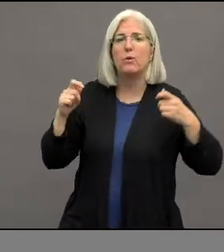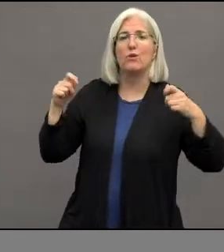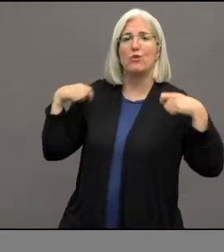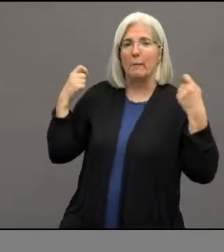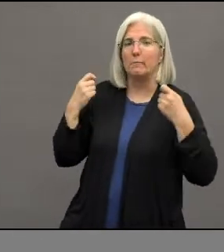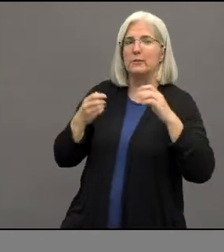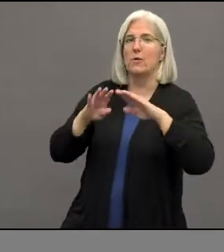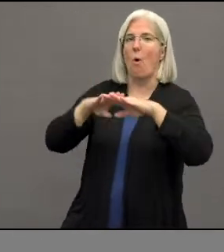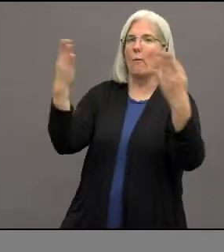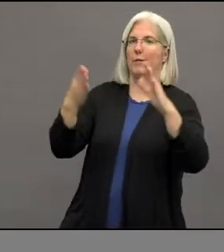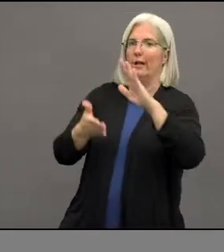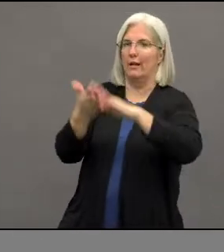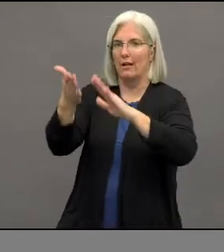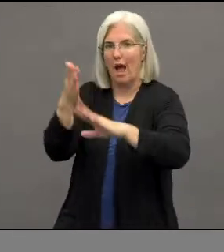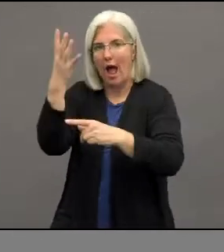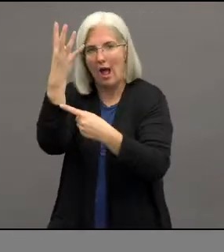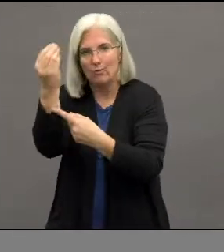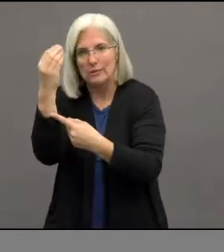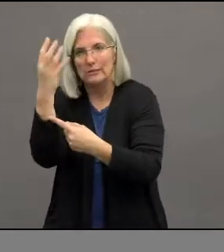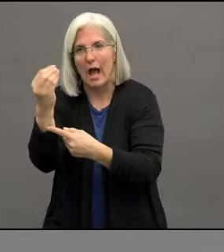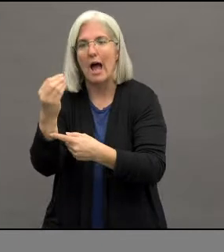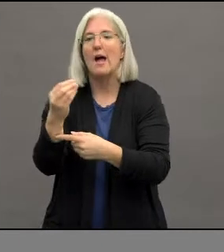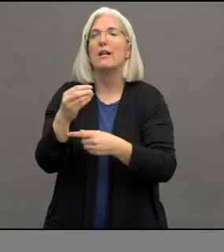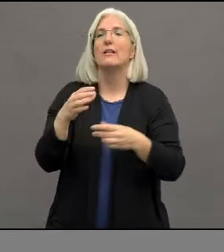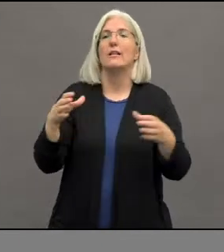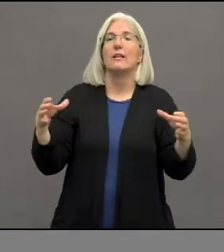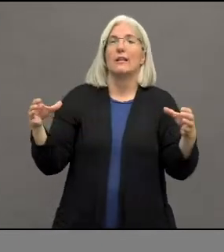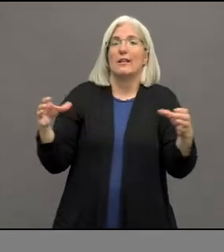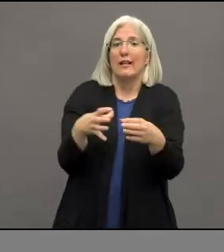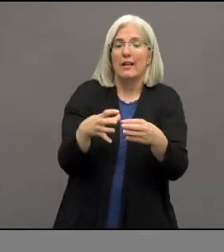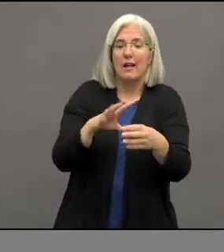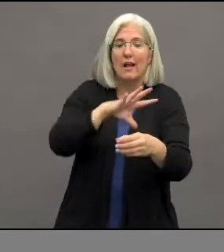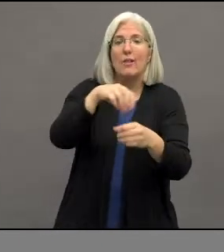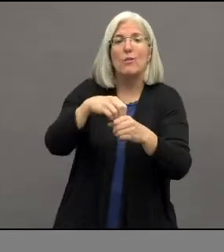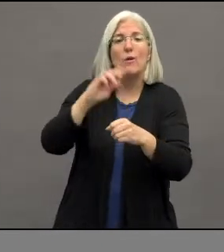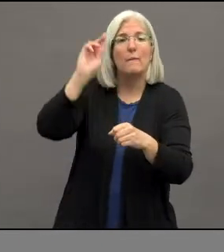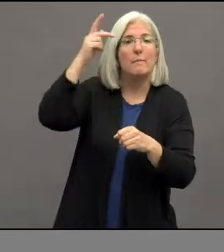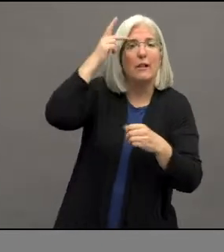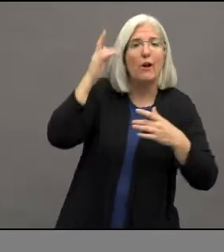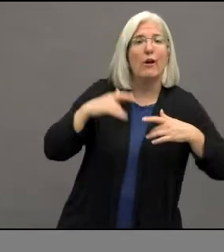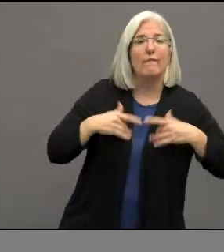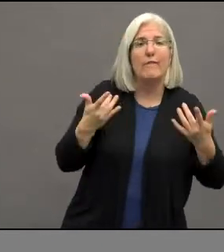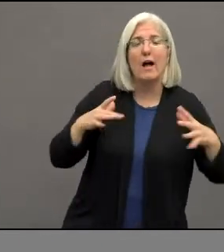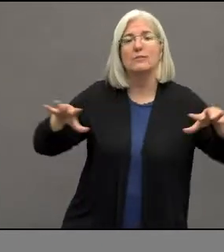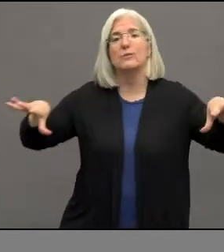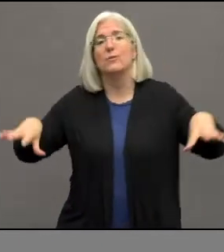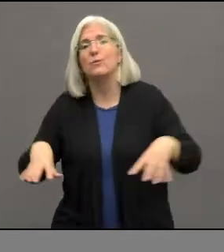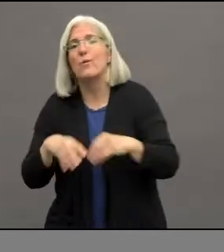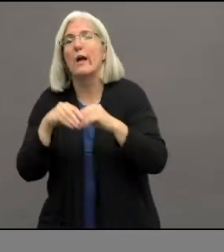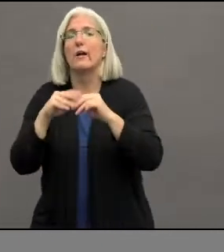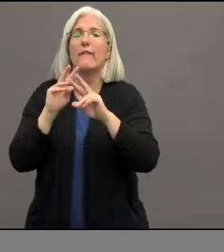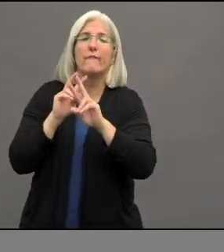gatherings such as political events, weddings, funerals, and places of worship.